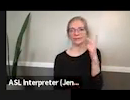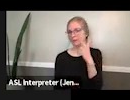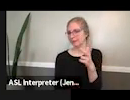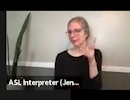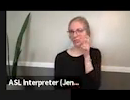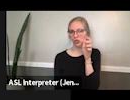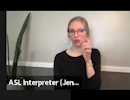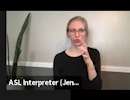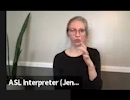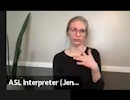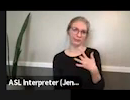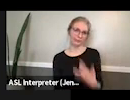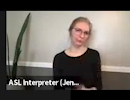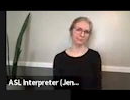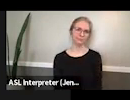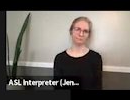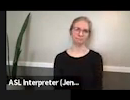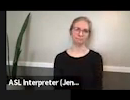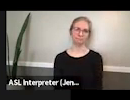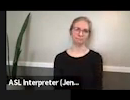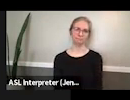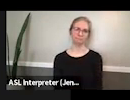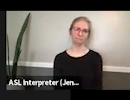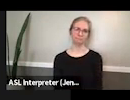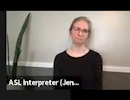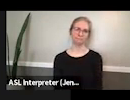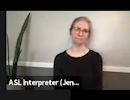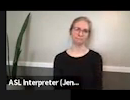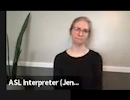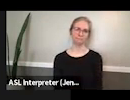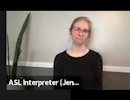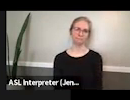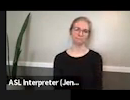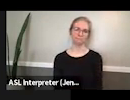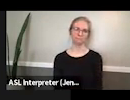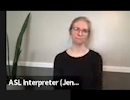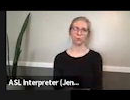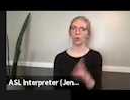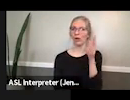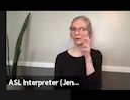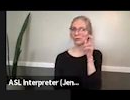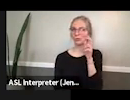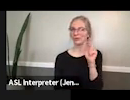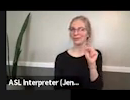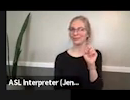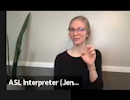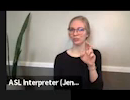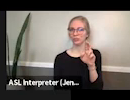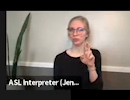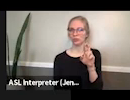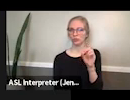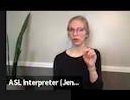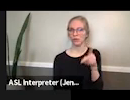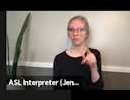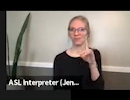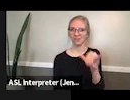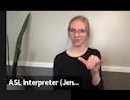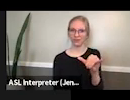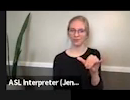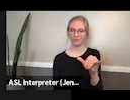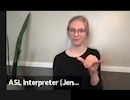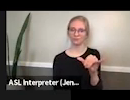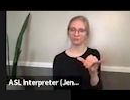ways. And I mentioned auditory neuropathy, right? So that's excellent